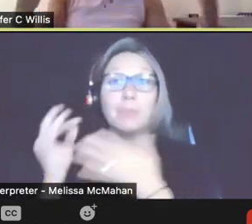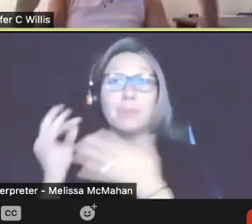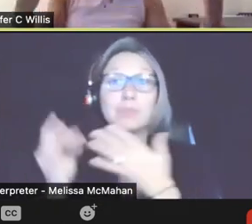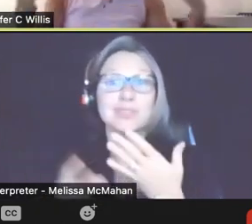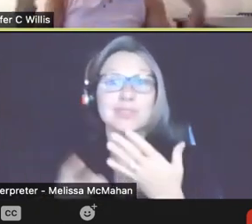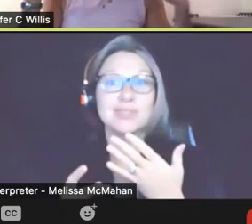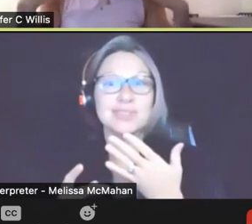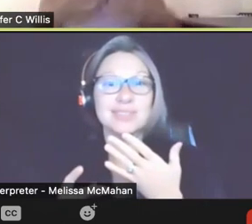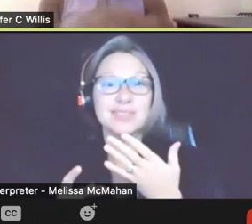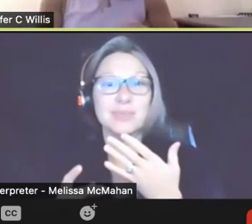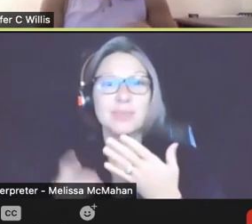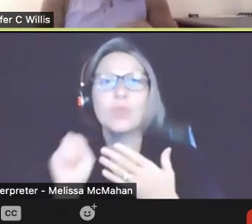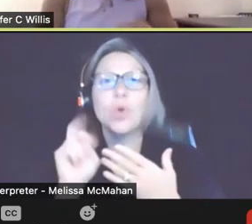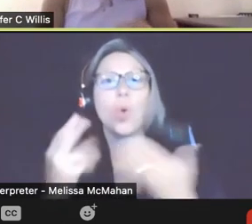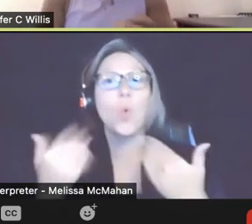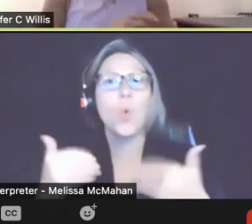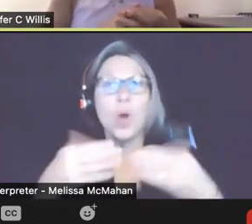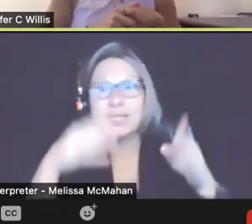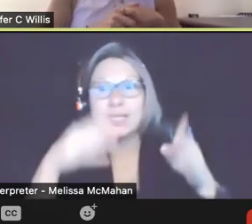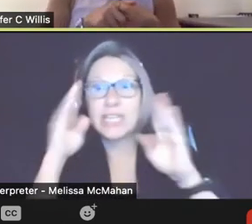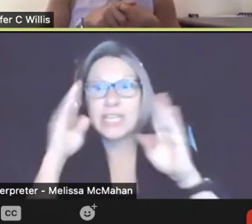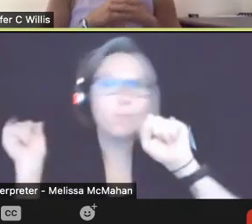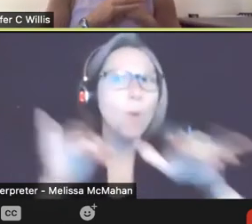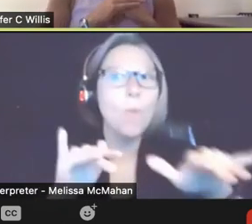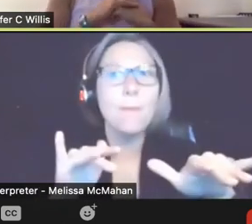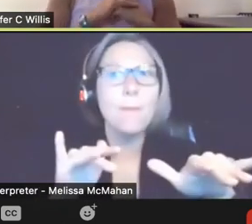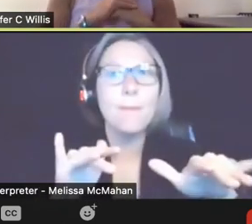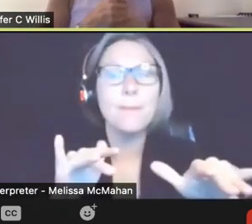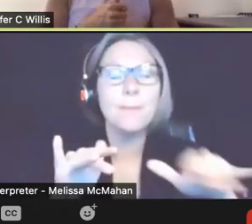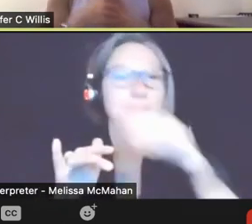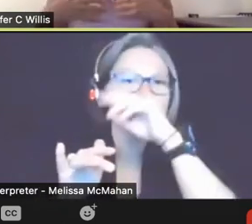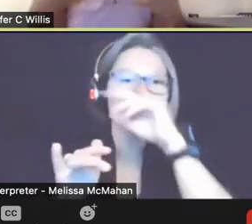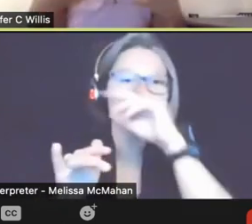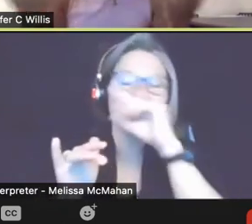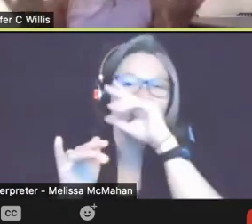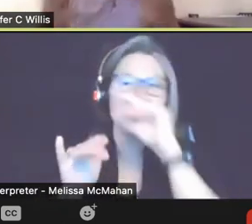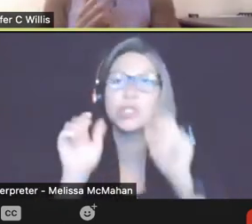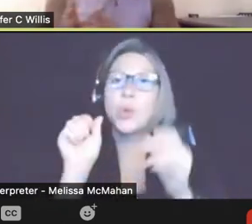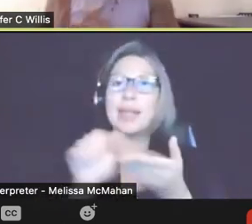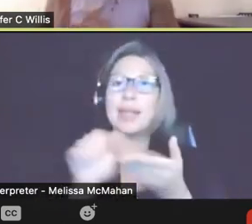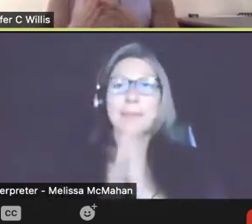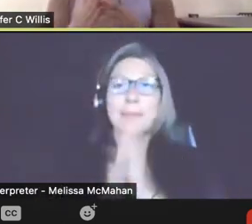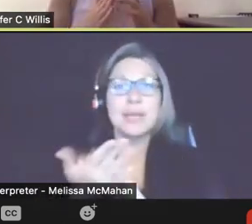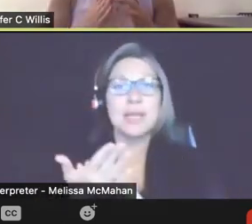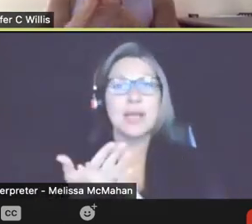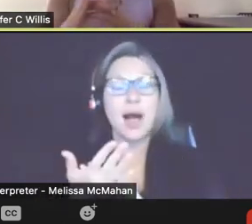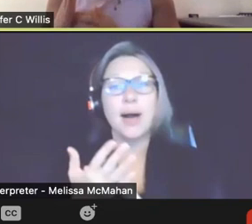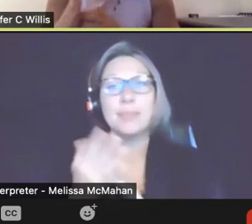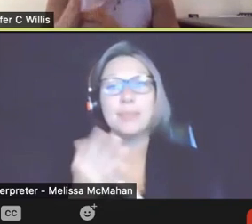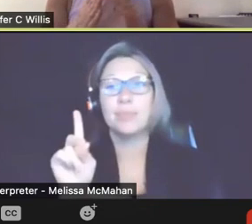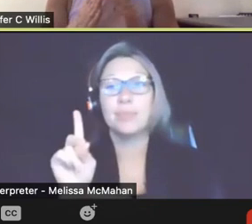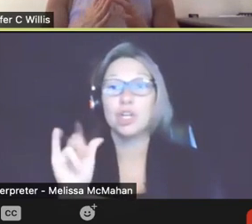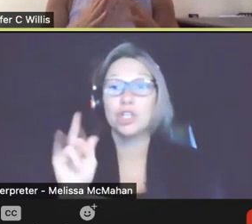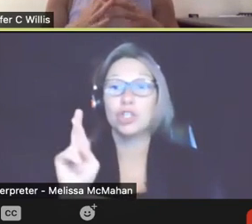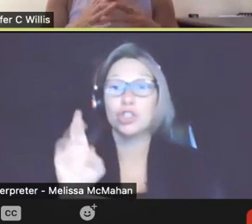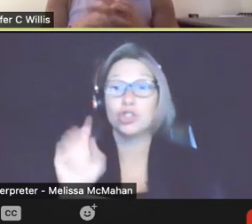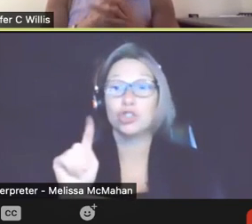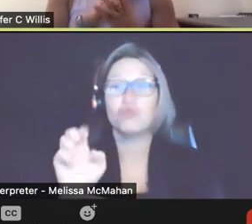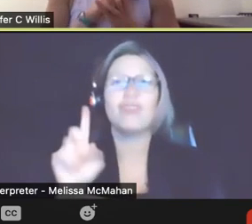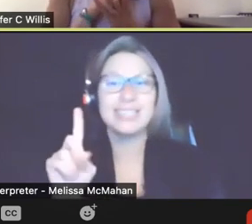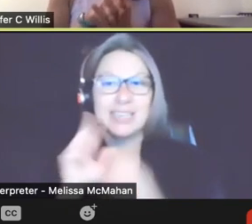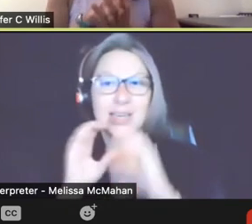get a ton of attention from a whole bunch of people. So it can turn into a directed communication, and